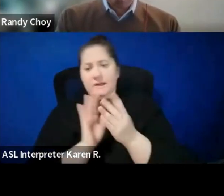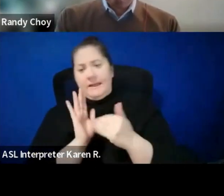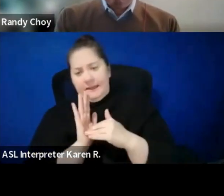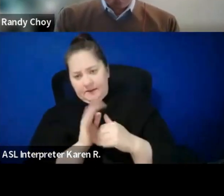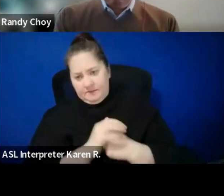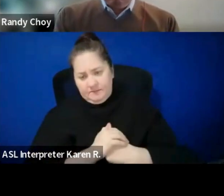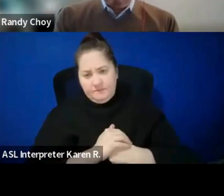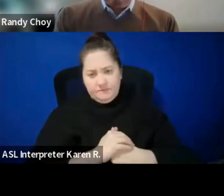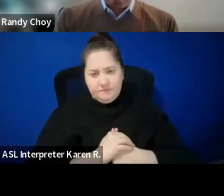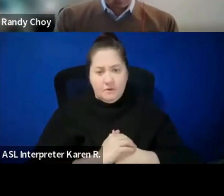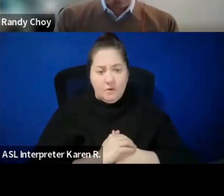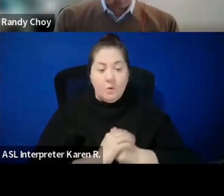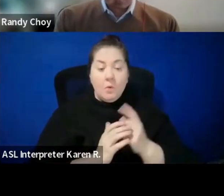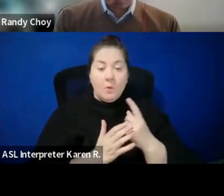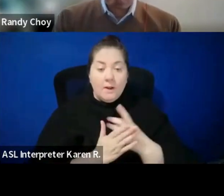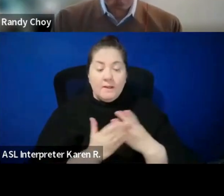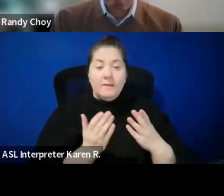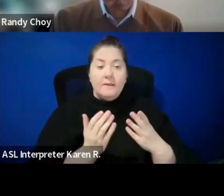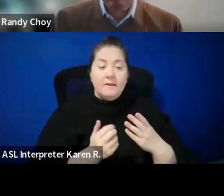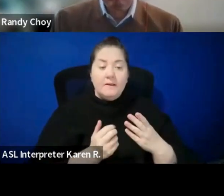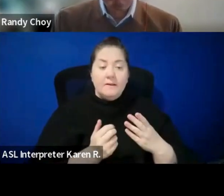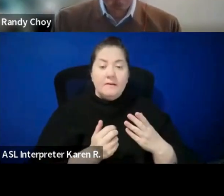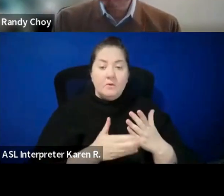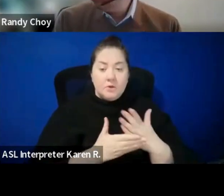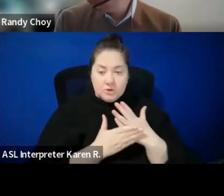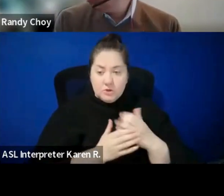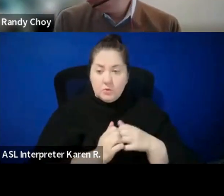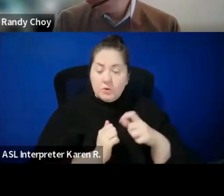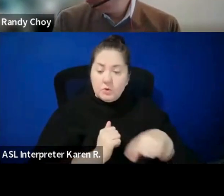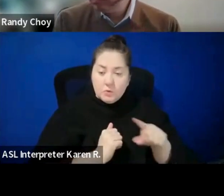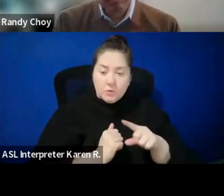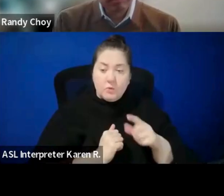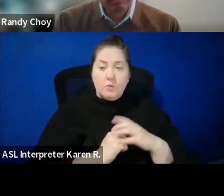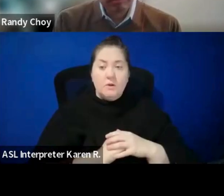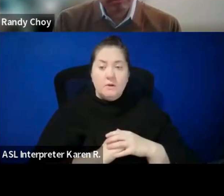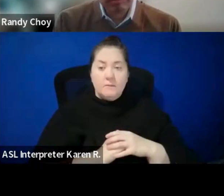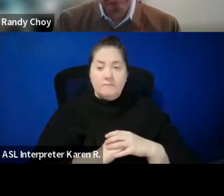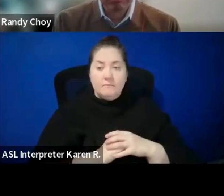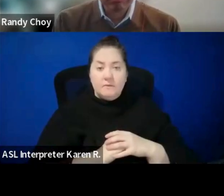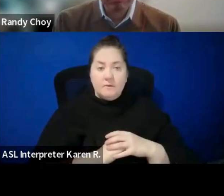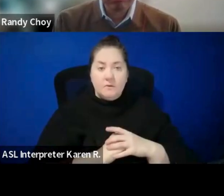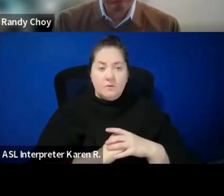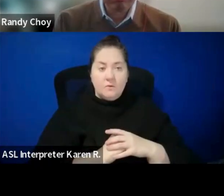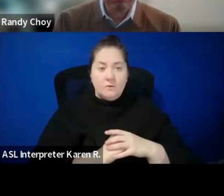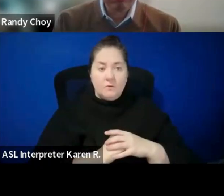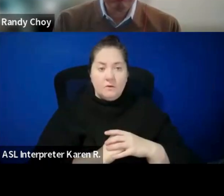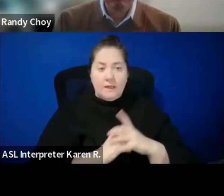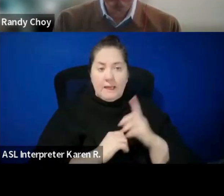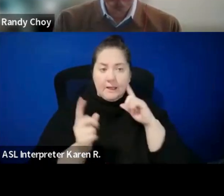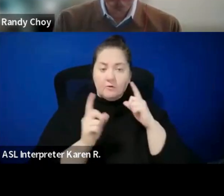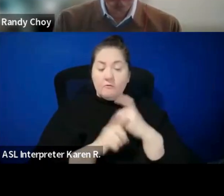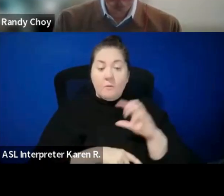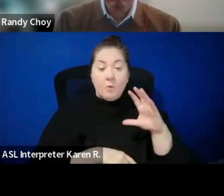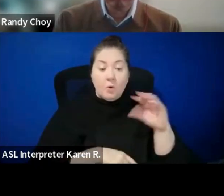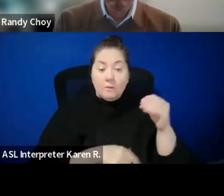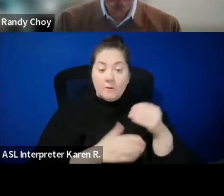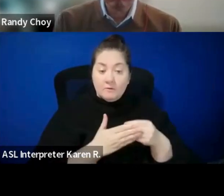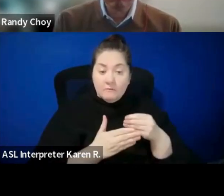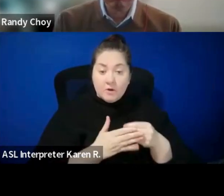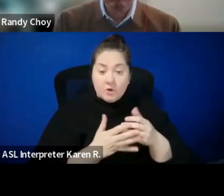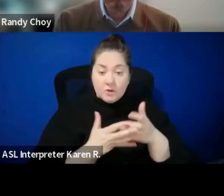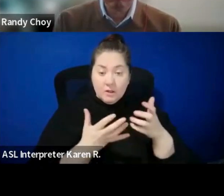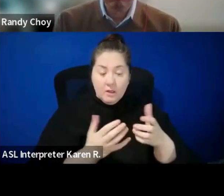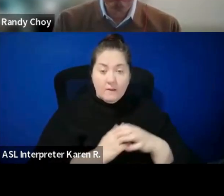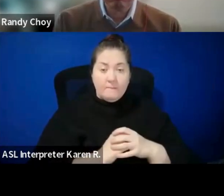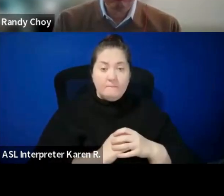one thing I will please share with you, if I may, and this is something that I hear from corporate funders a